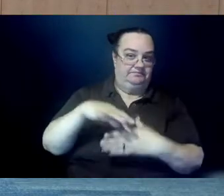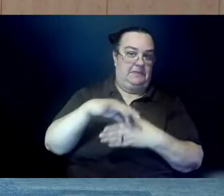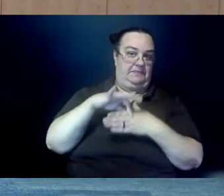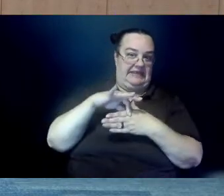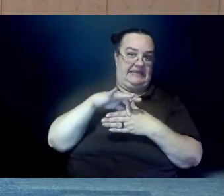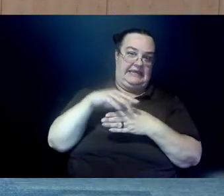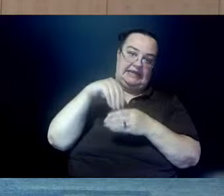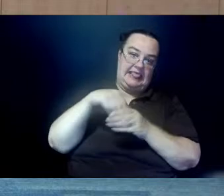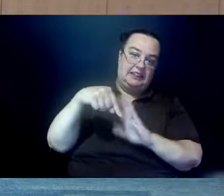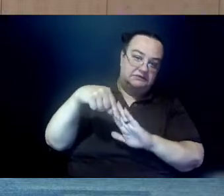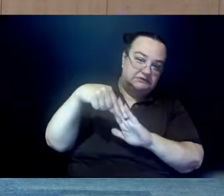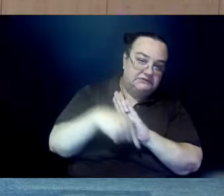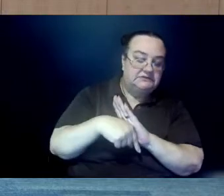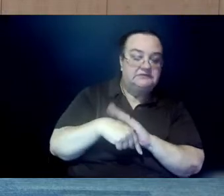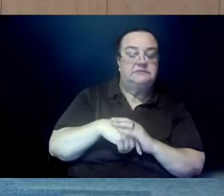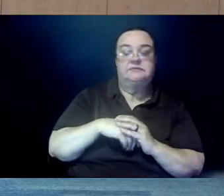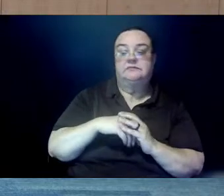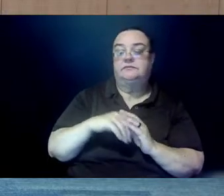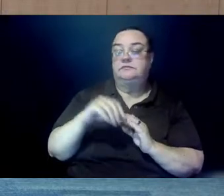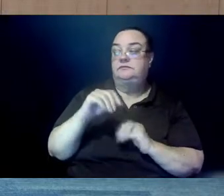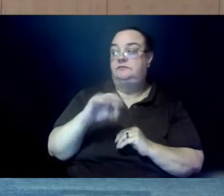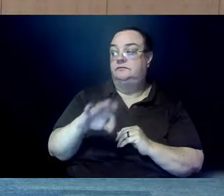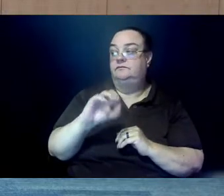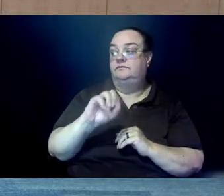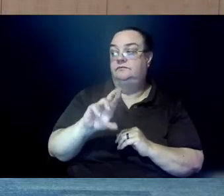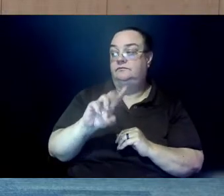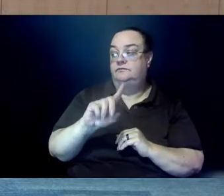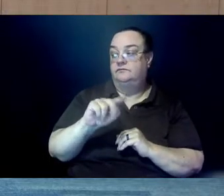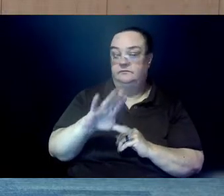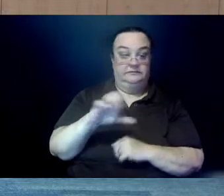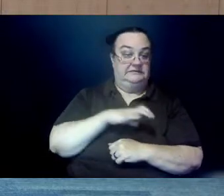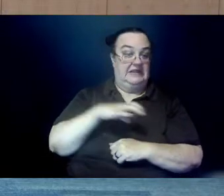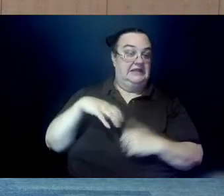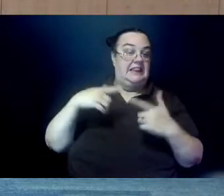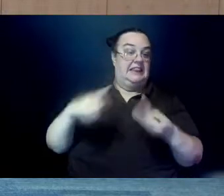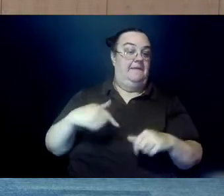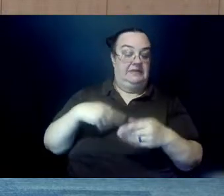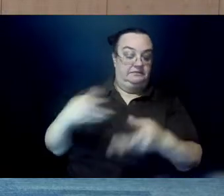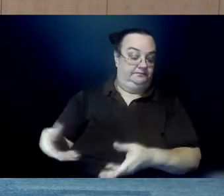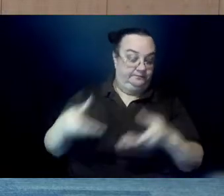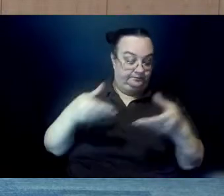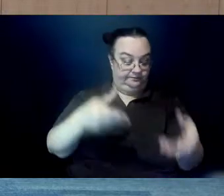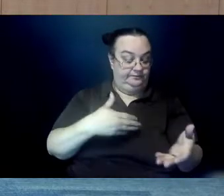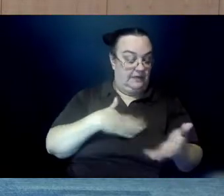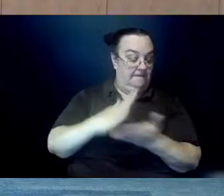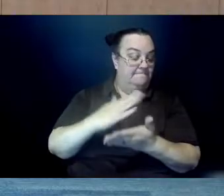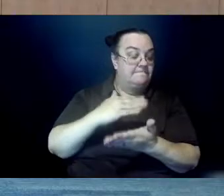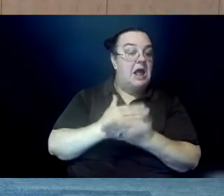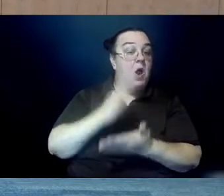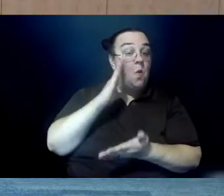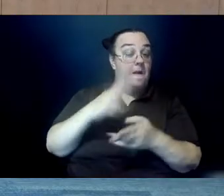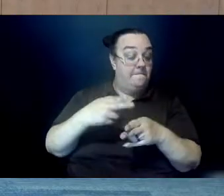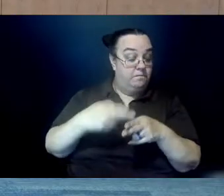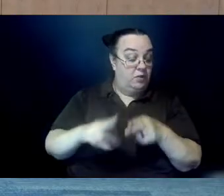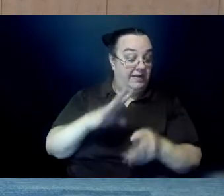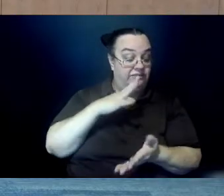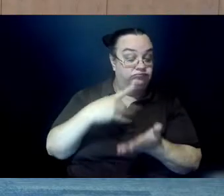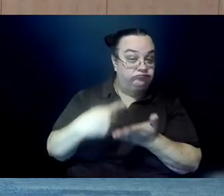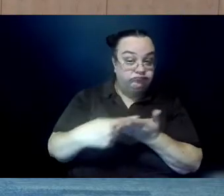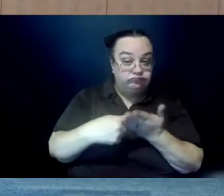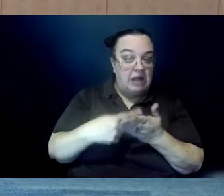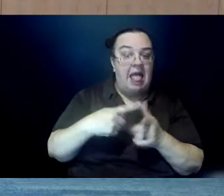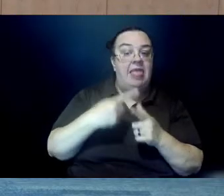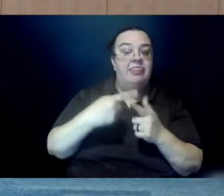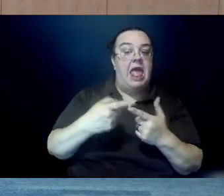the budget ordinance. Council, let me pull out my budget, and we will have a brief discussion followed by public